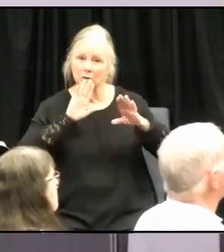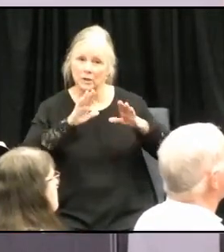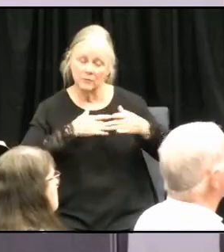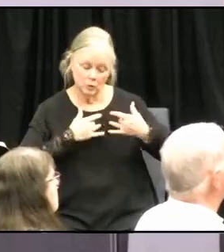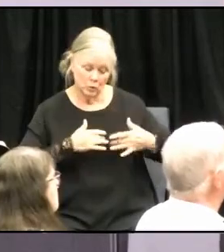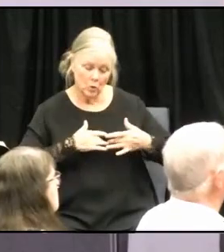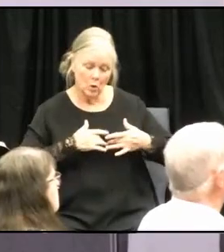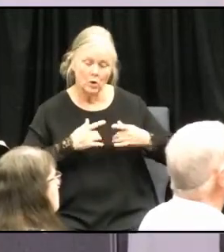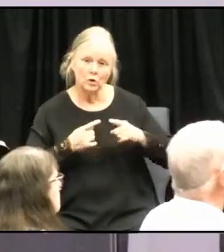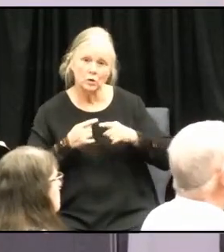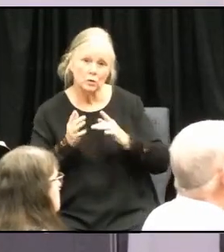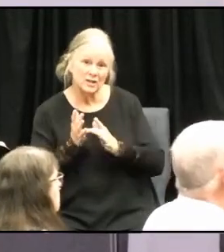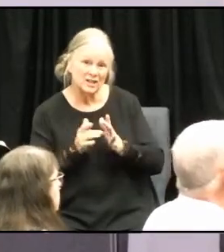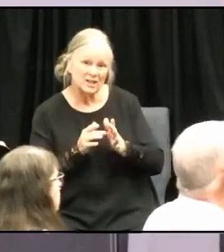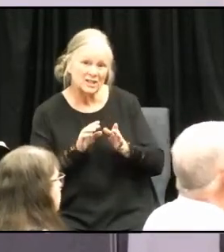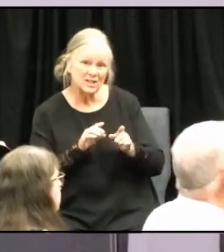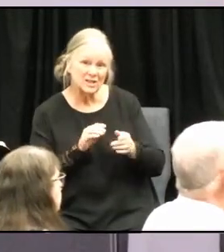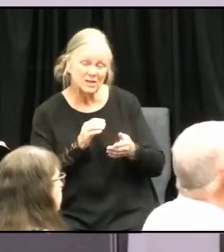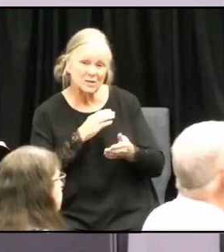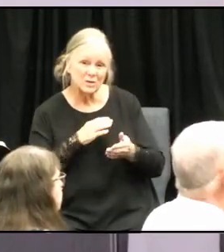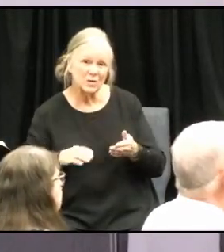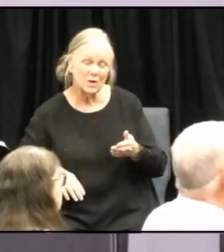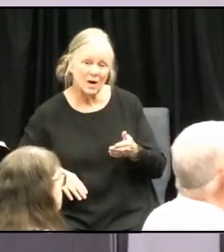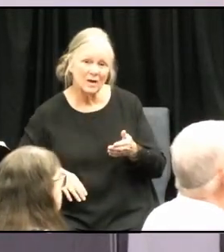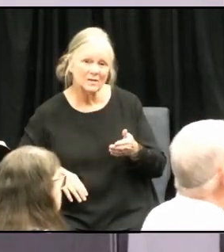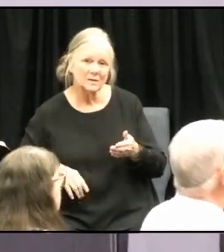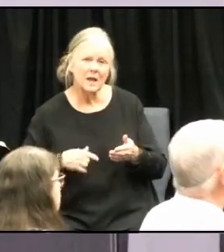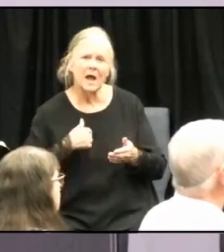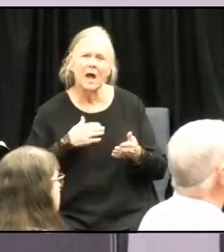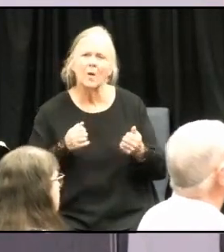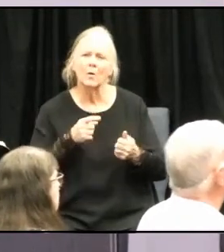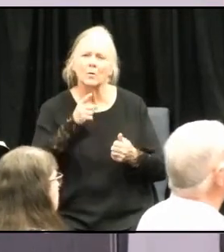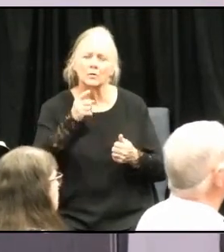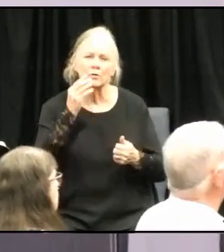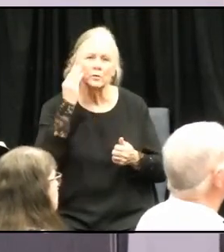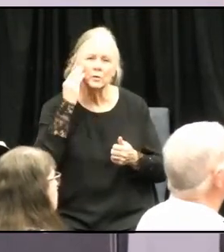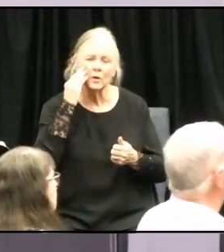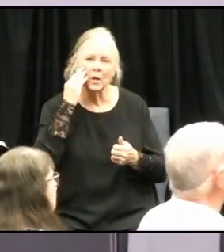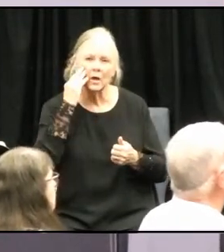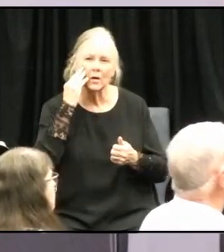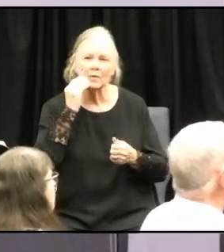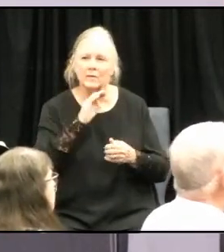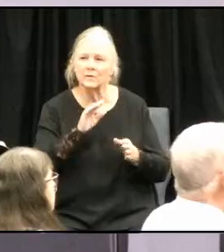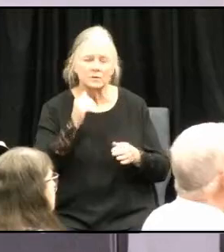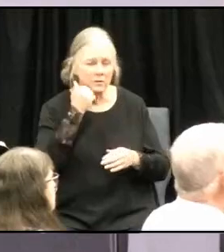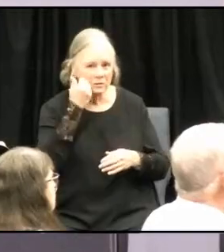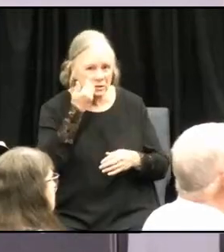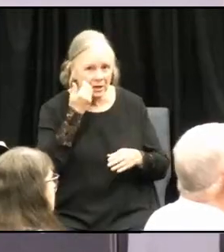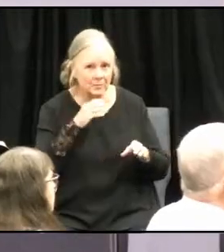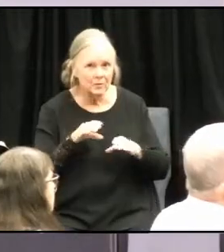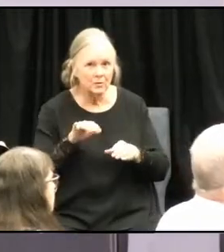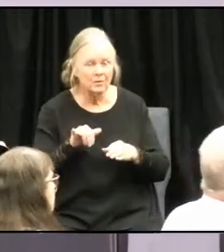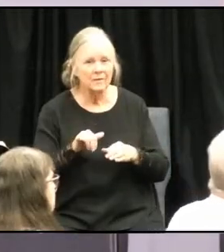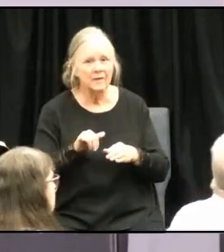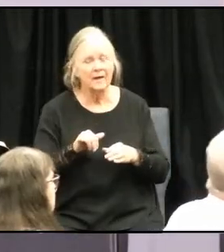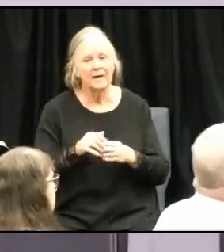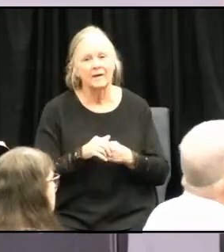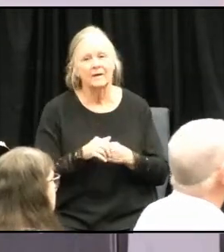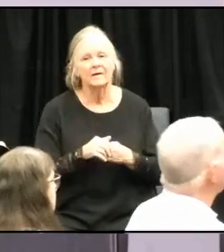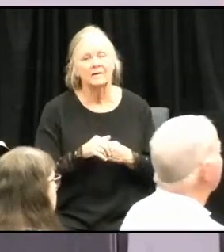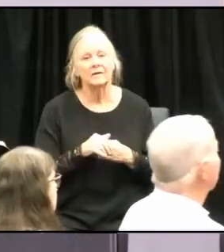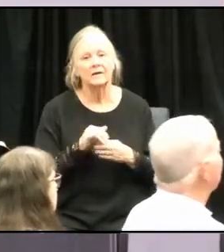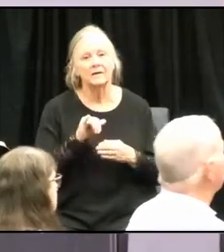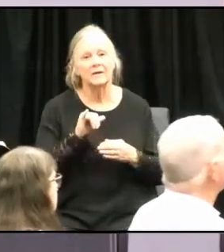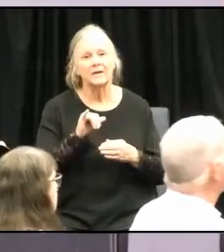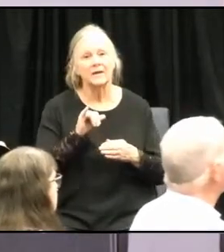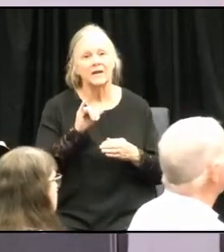Christ and been saved. I want you to know that there's no shame in doing that if that's the case. Even someone